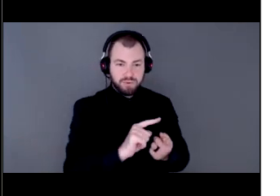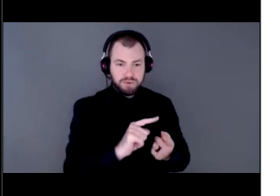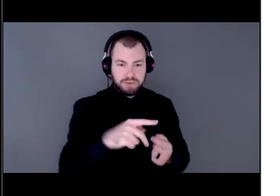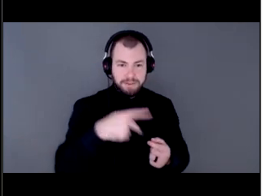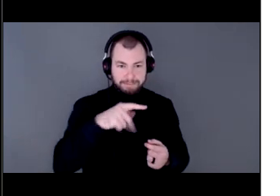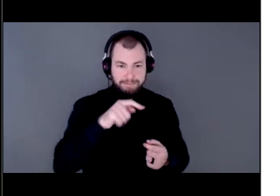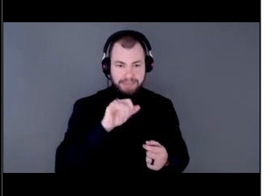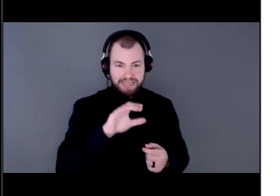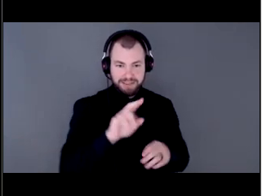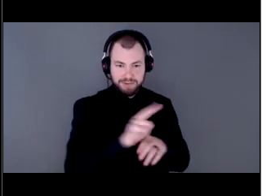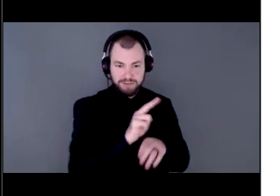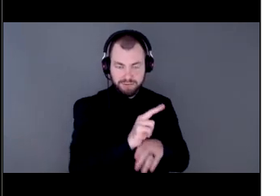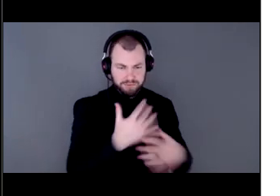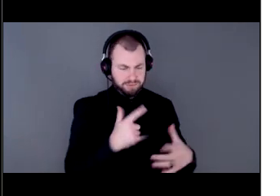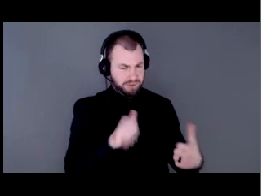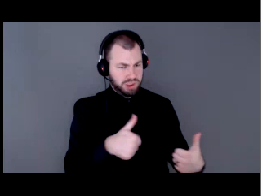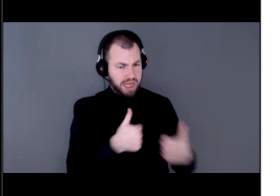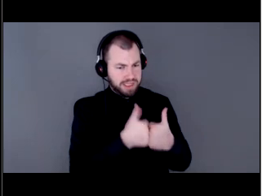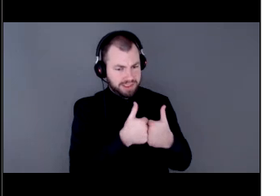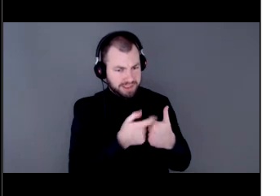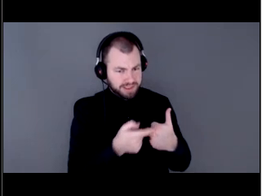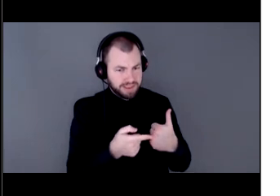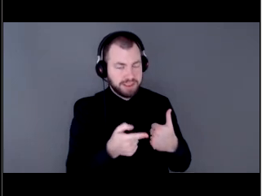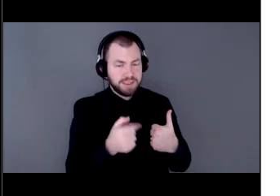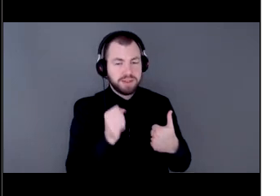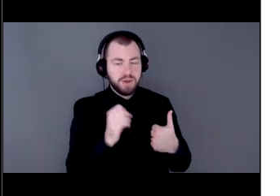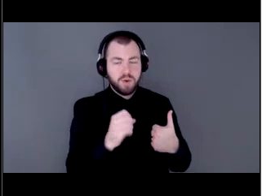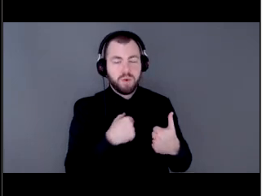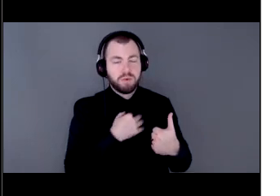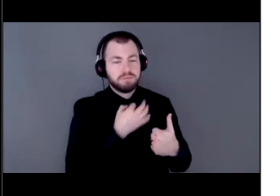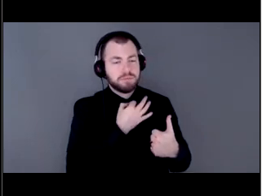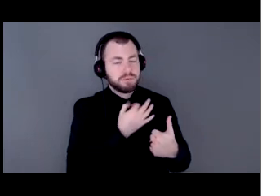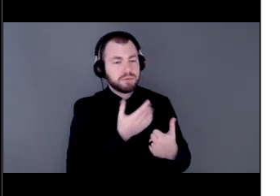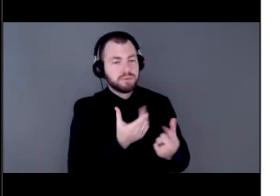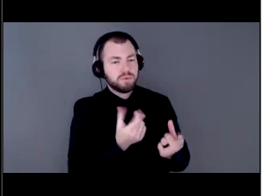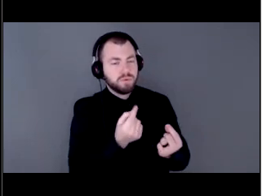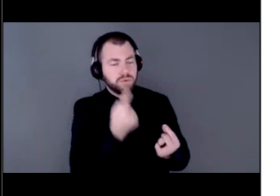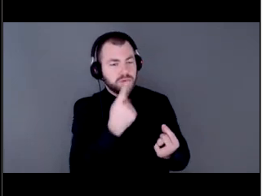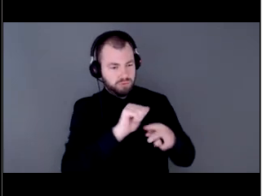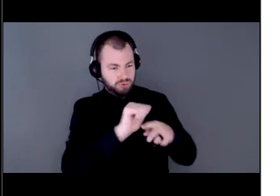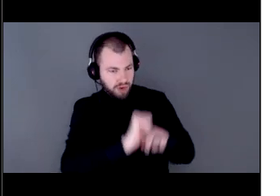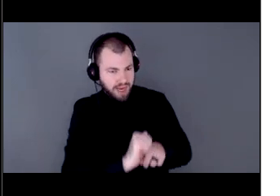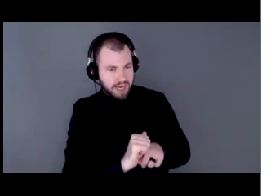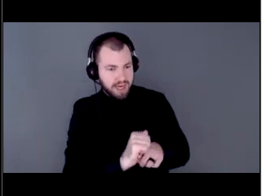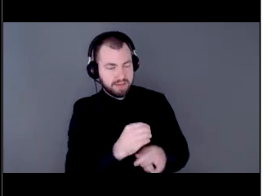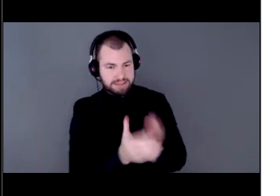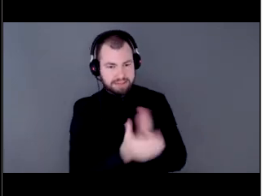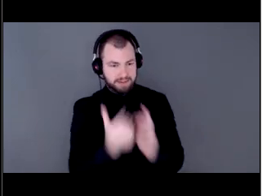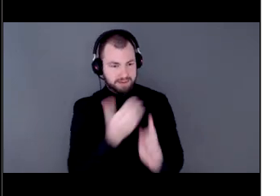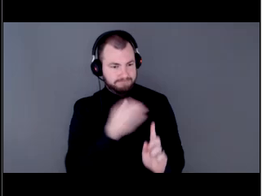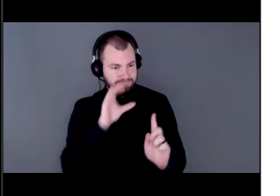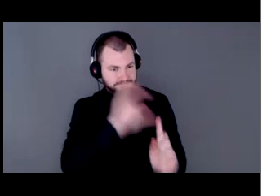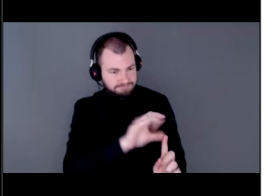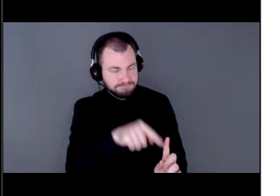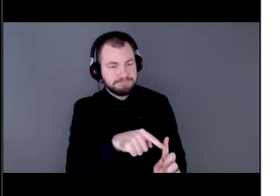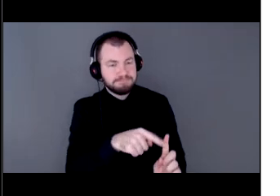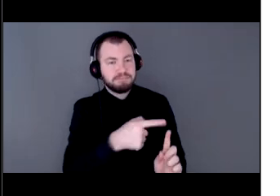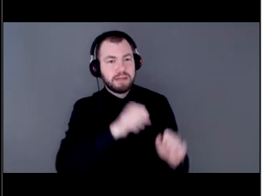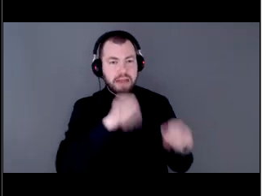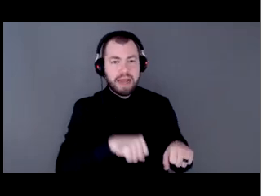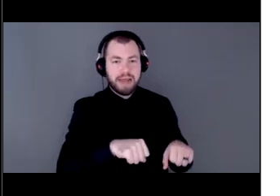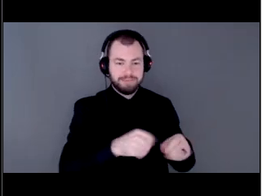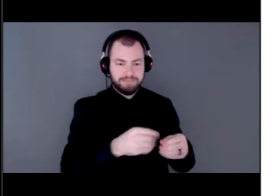challenging. So I was curious kind of what you do to train and equip them with this skill so that they've been able to produce amazing